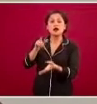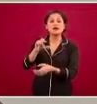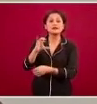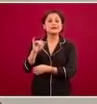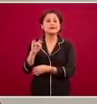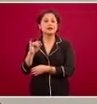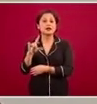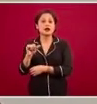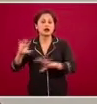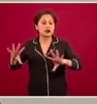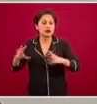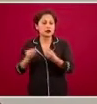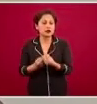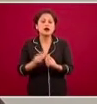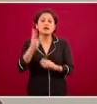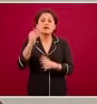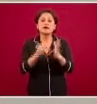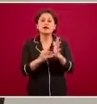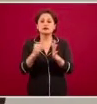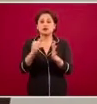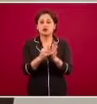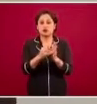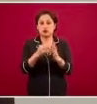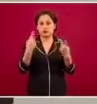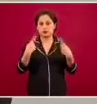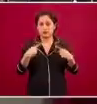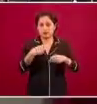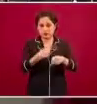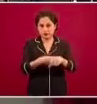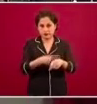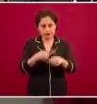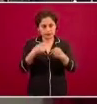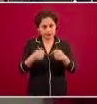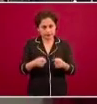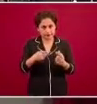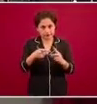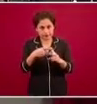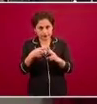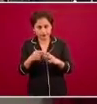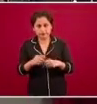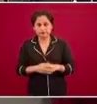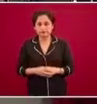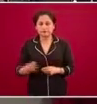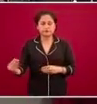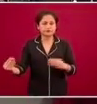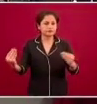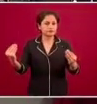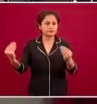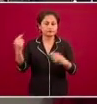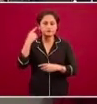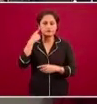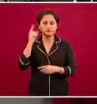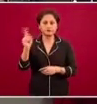that the one we are using would have 3 million cases.